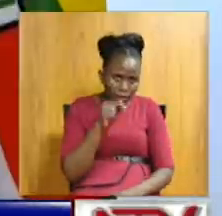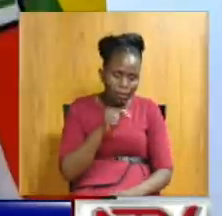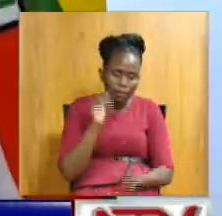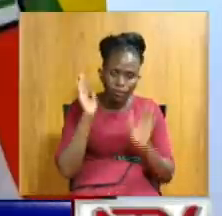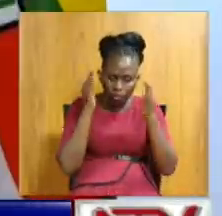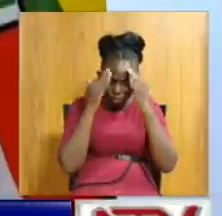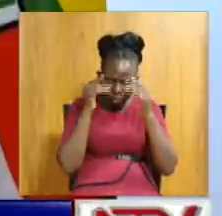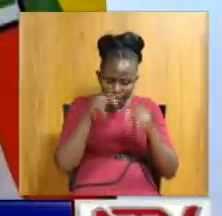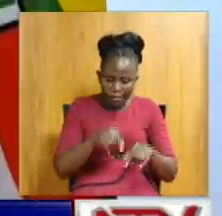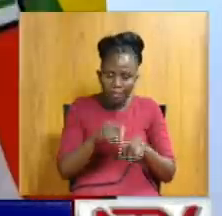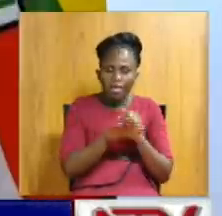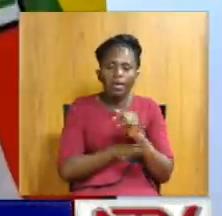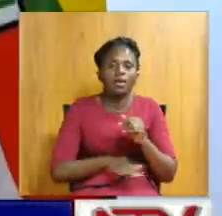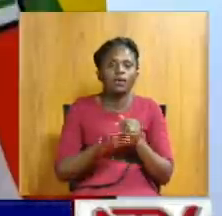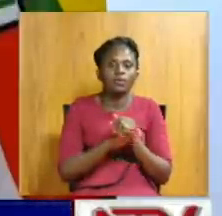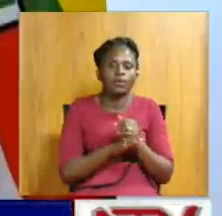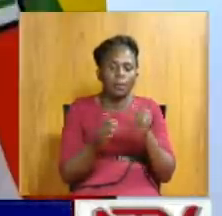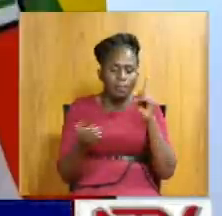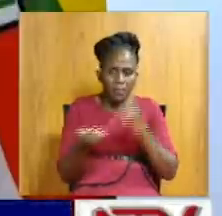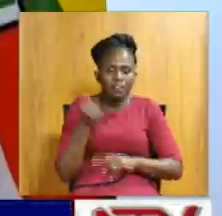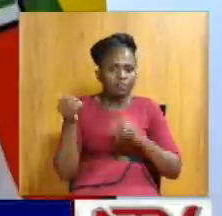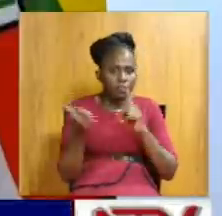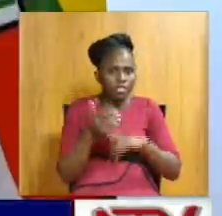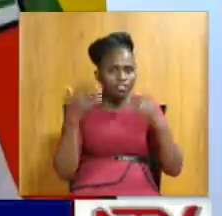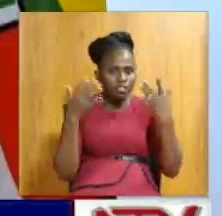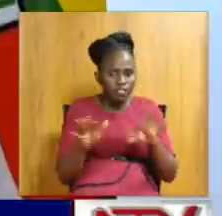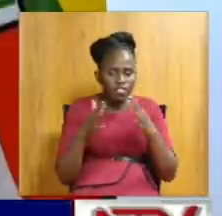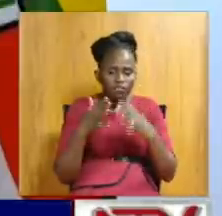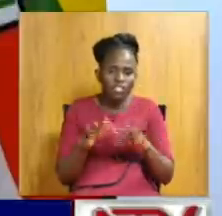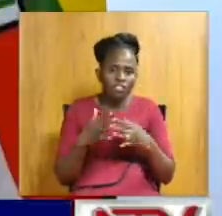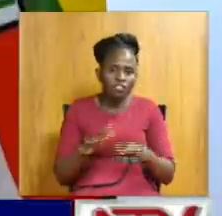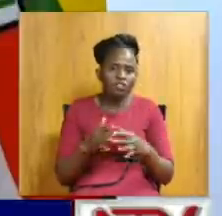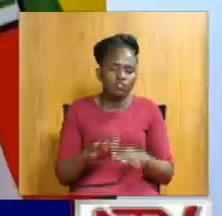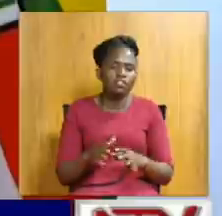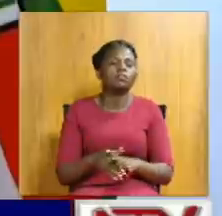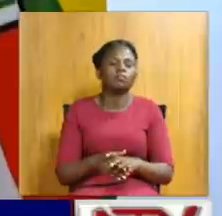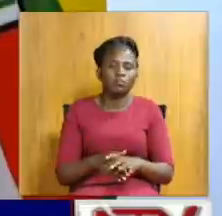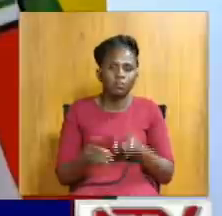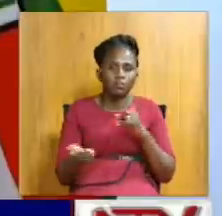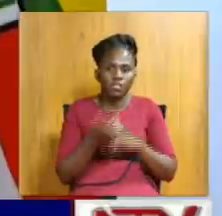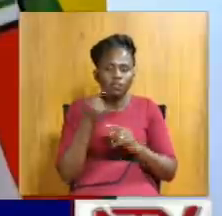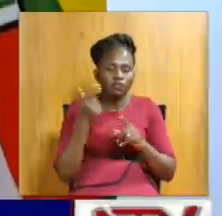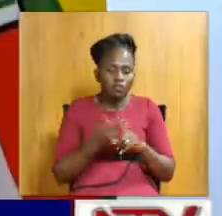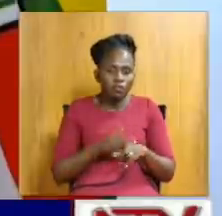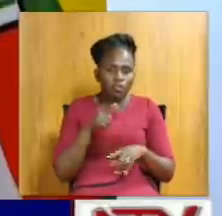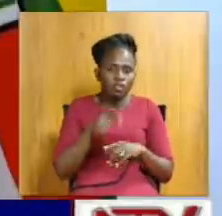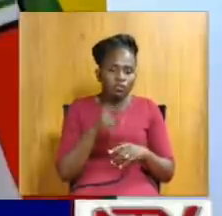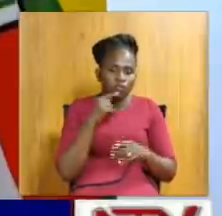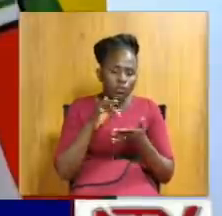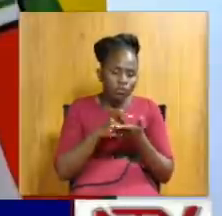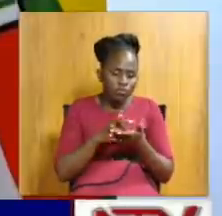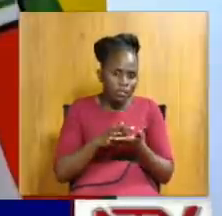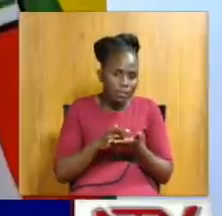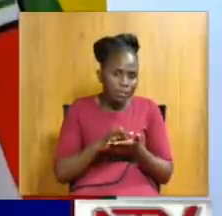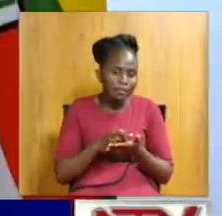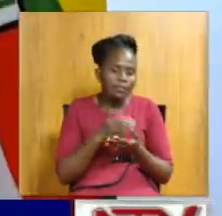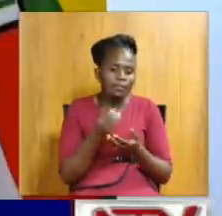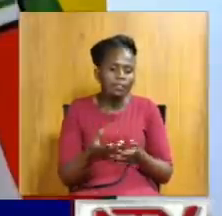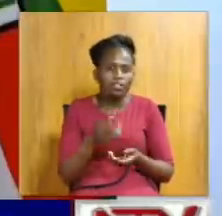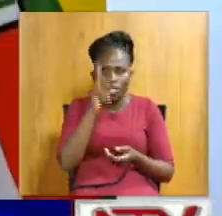area benefited from my grants of seedlings, of